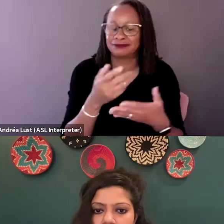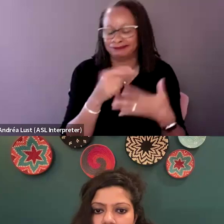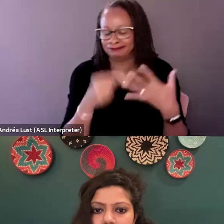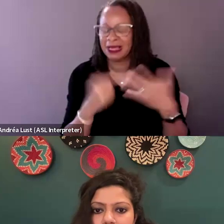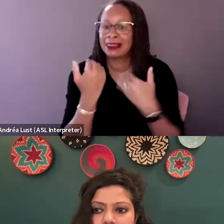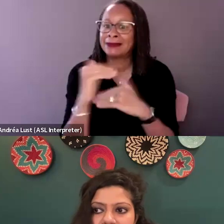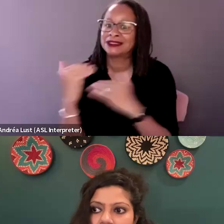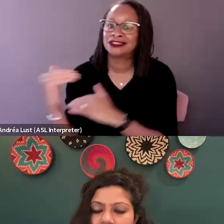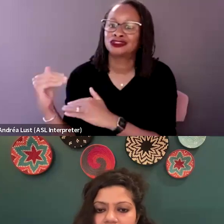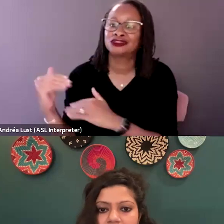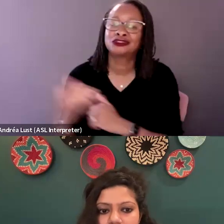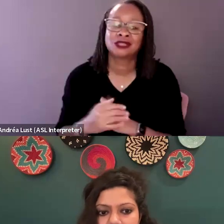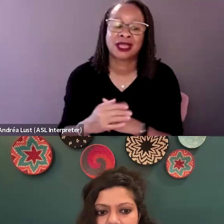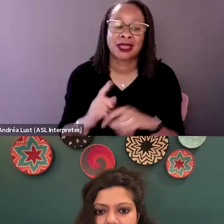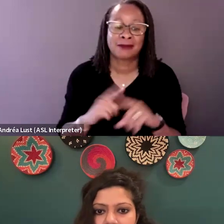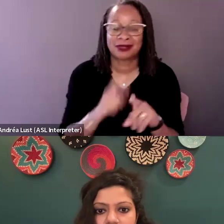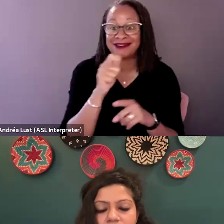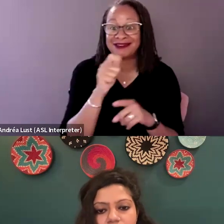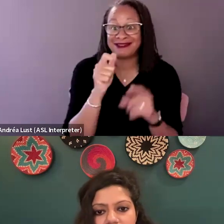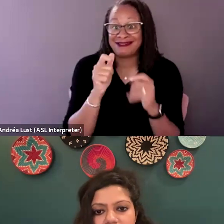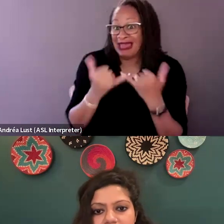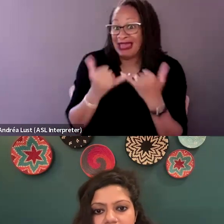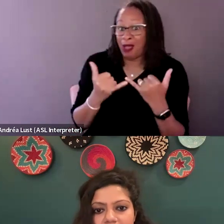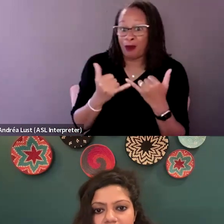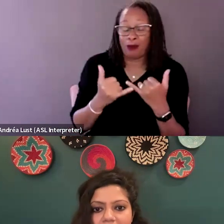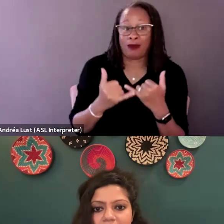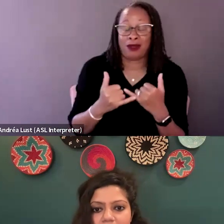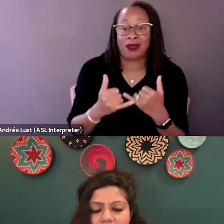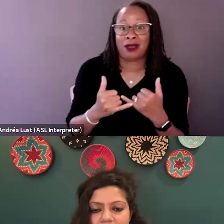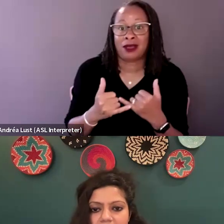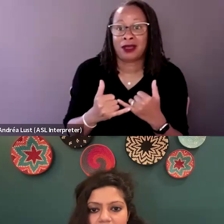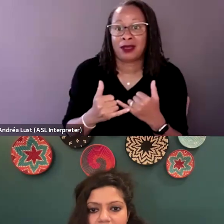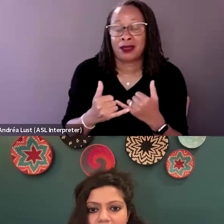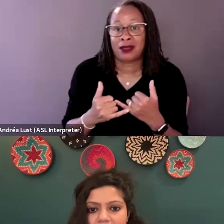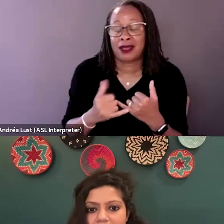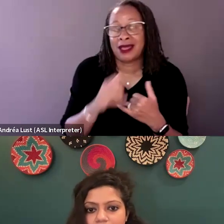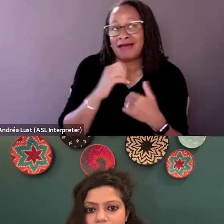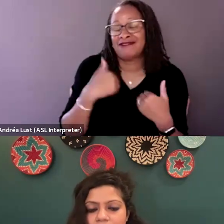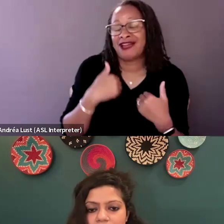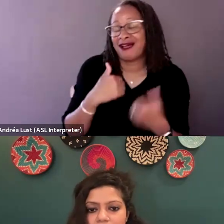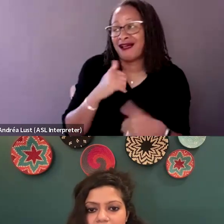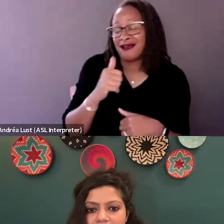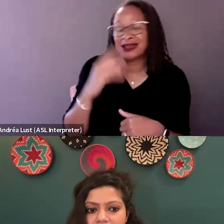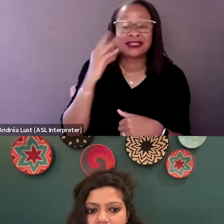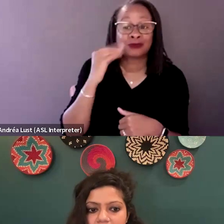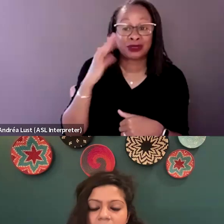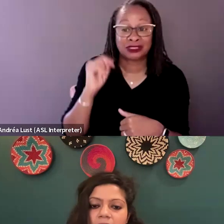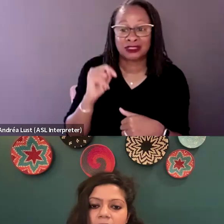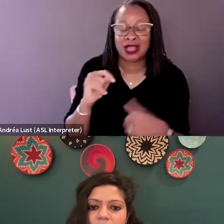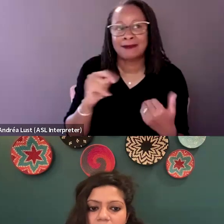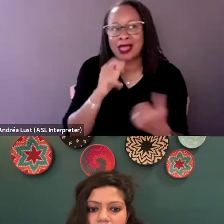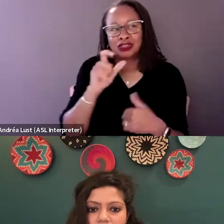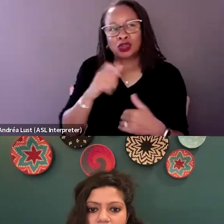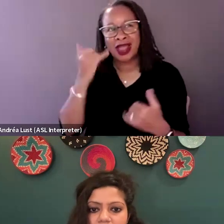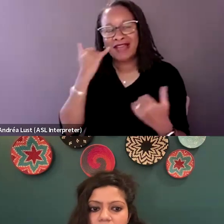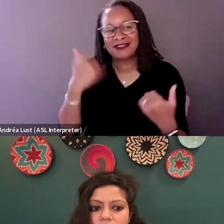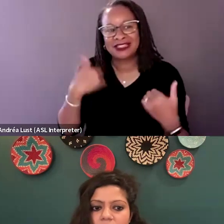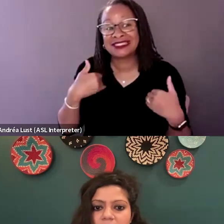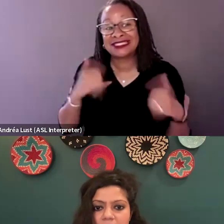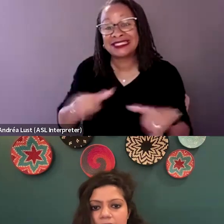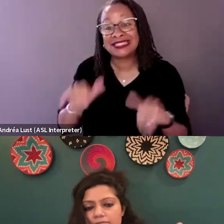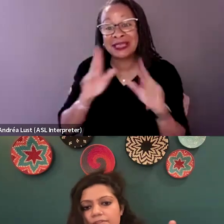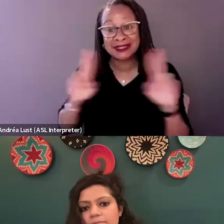like talking heads and a certain, it's a kind of lexicon of filmmaking that I'm certain most people here would be very familiar